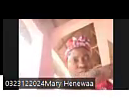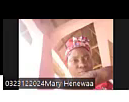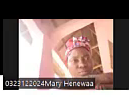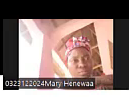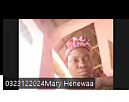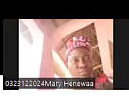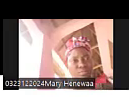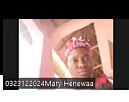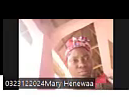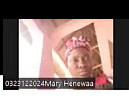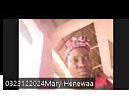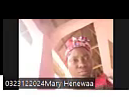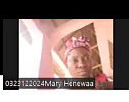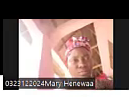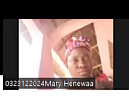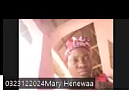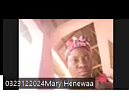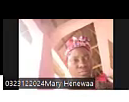Okay.